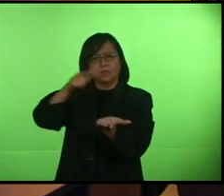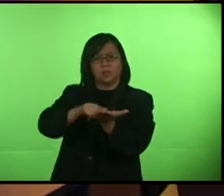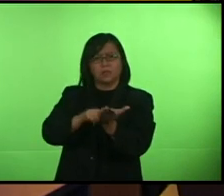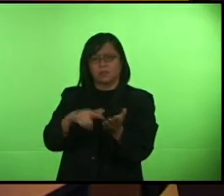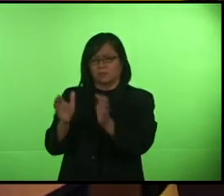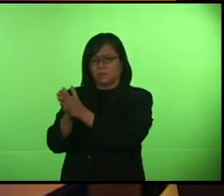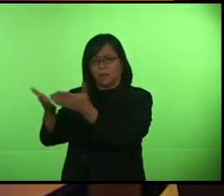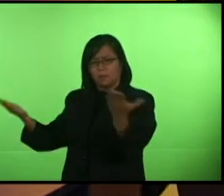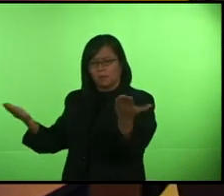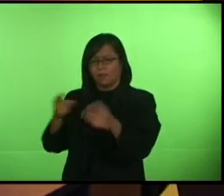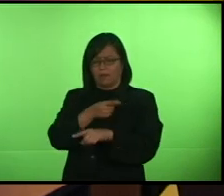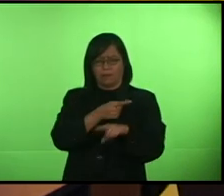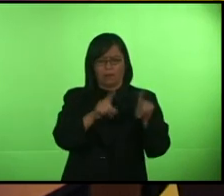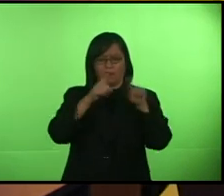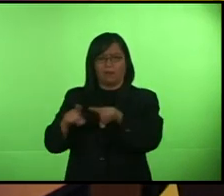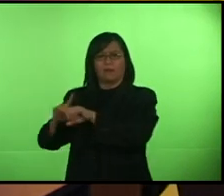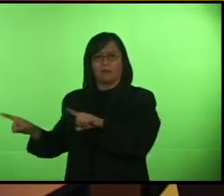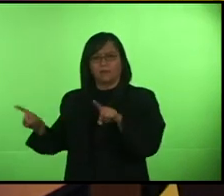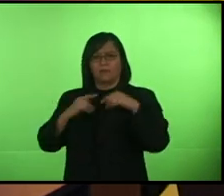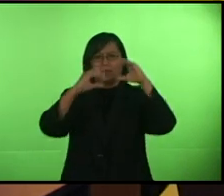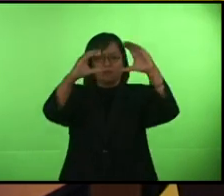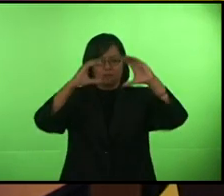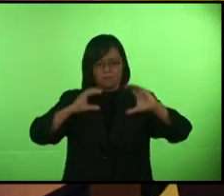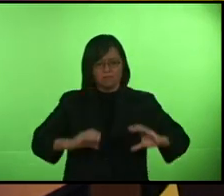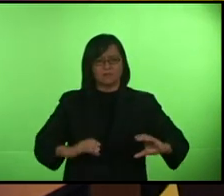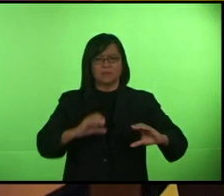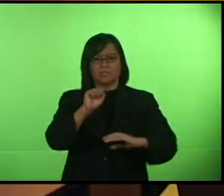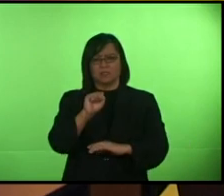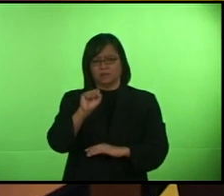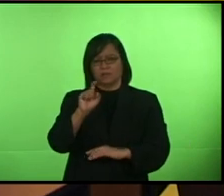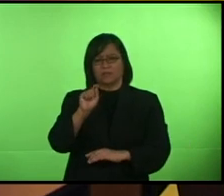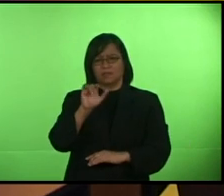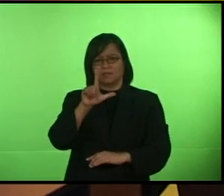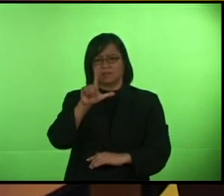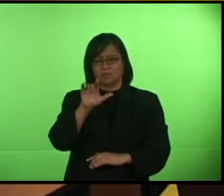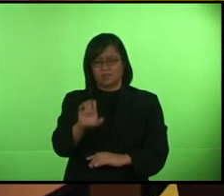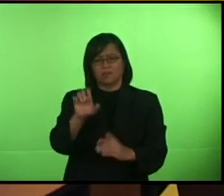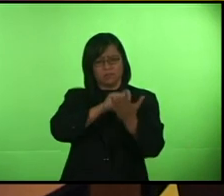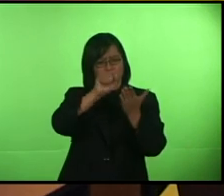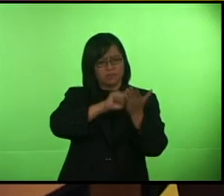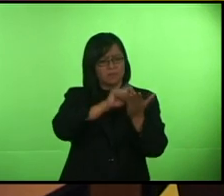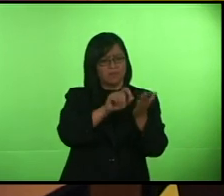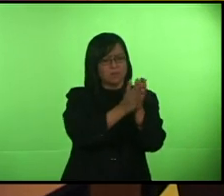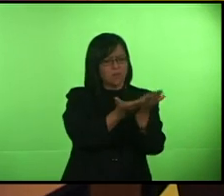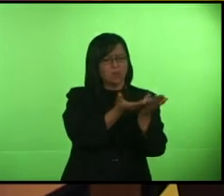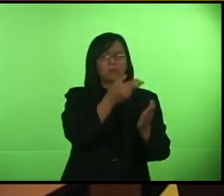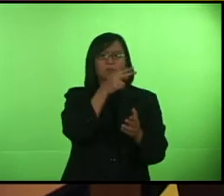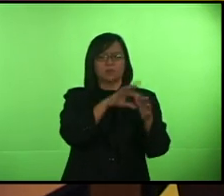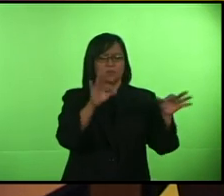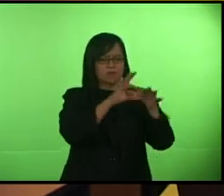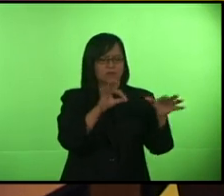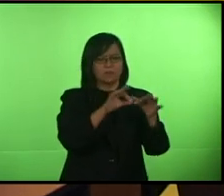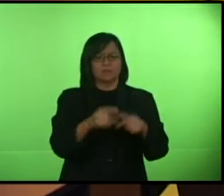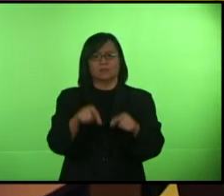reading a report, because the styles of writing a novel and the style of writing a report